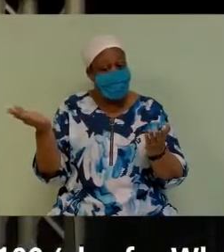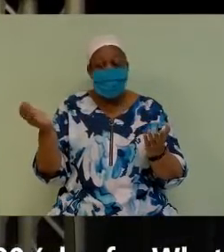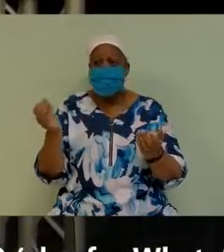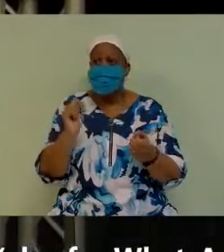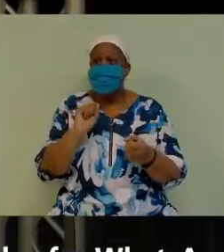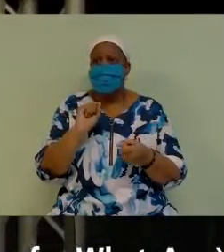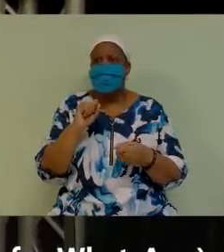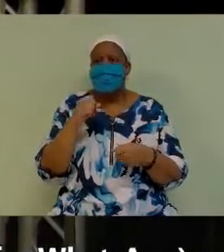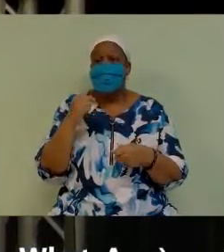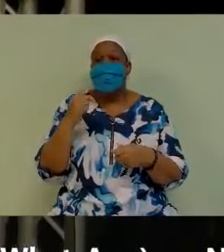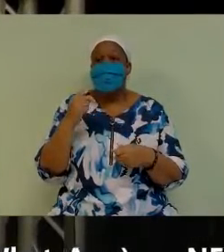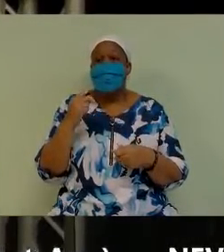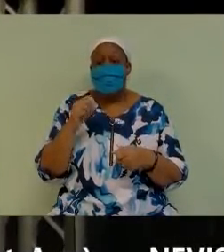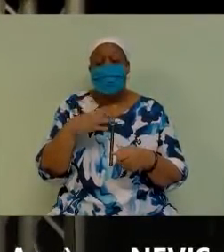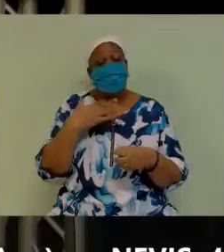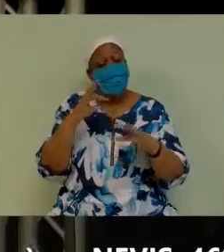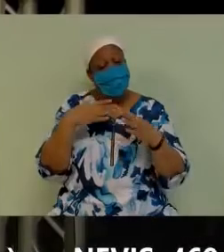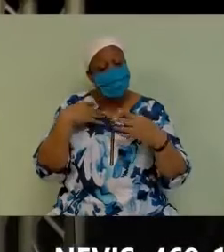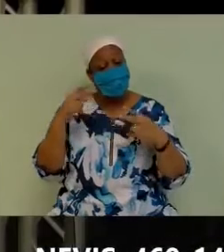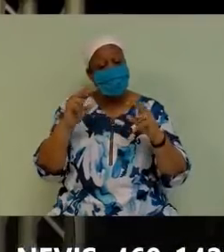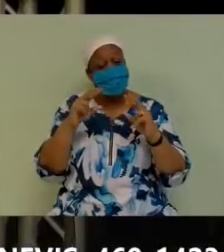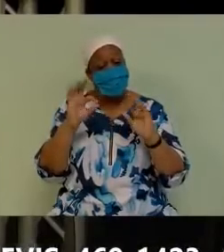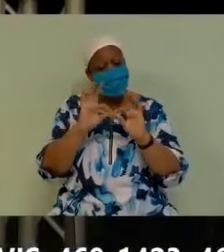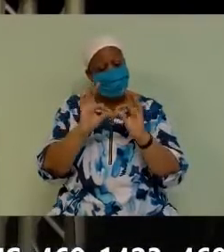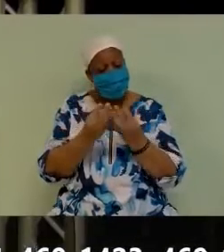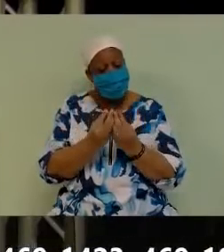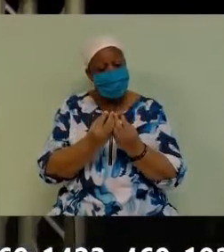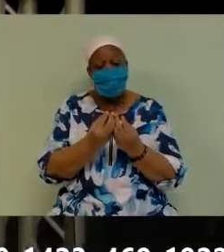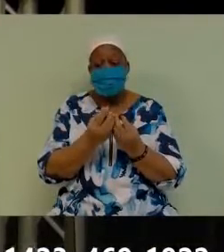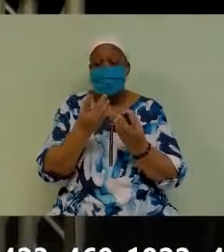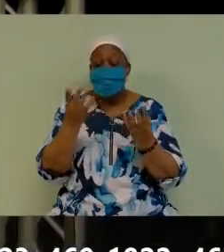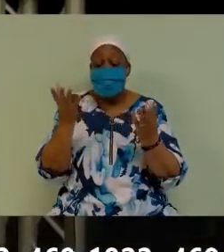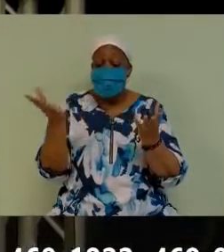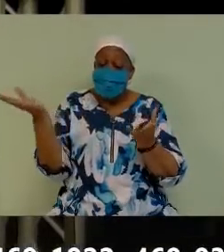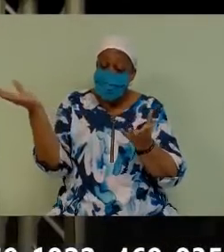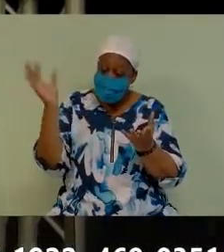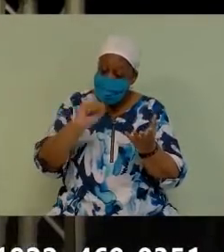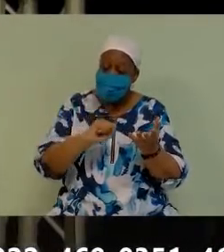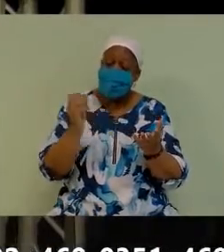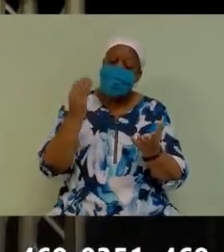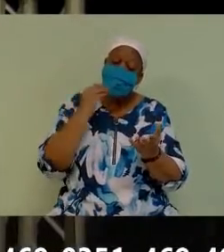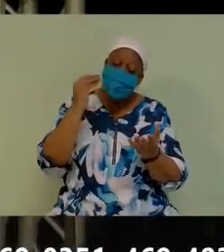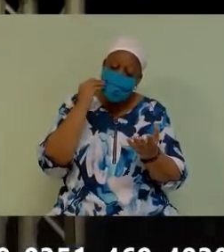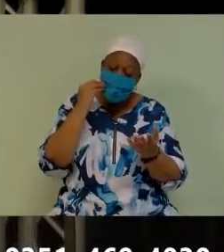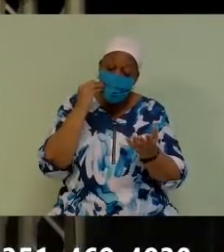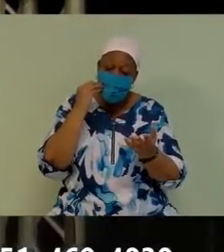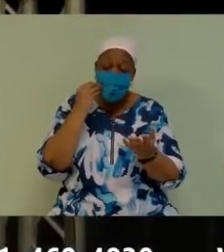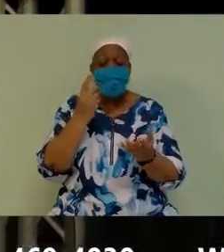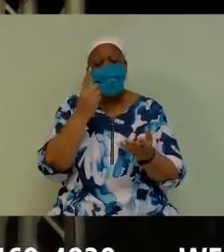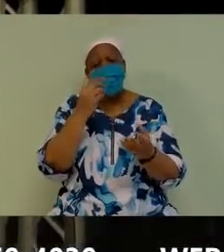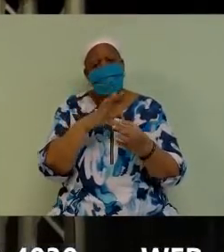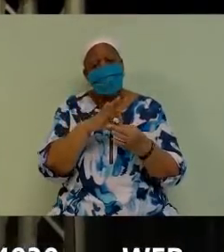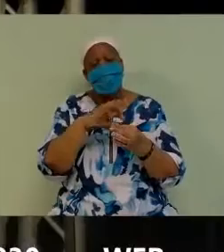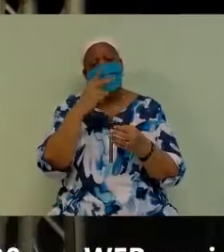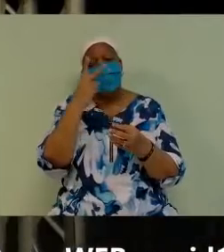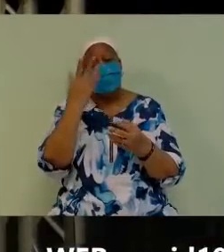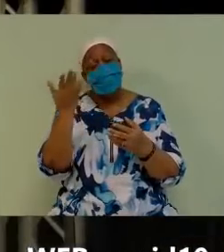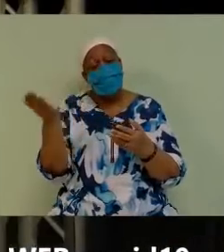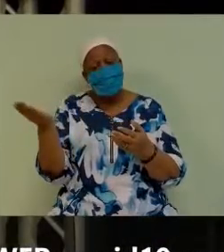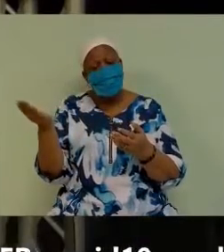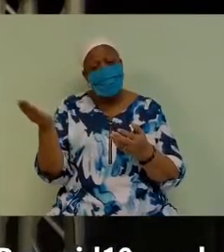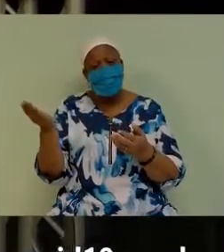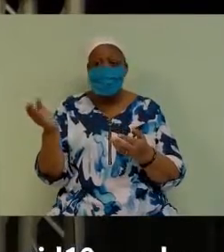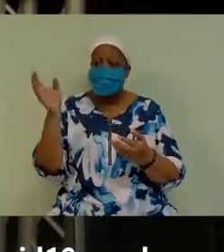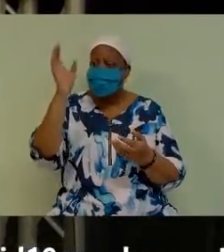that. We have a number of families outside there who are wanting to come back. And so it's one of two things will have to happen. We'll either have to look